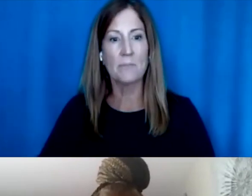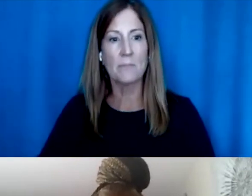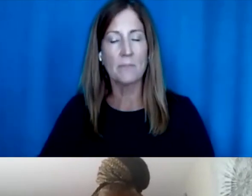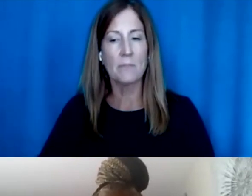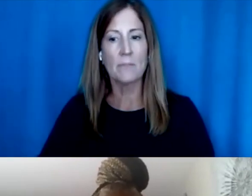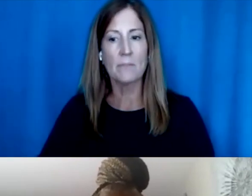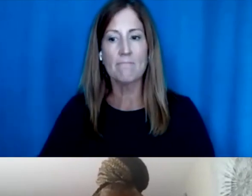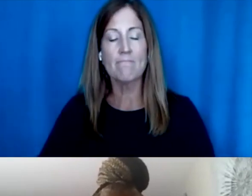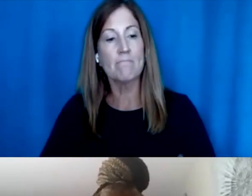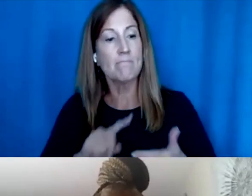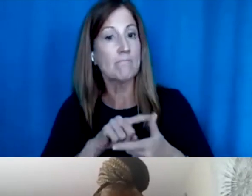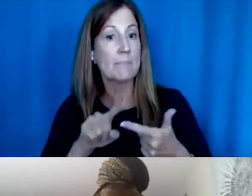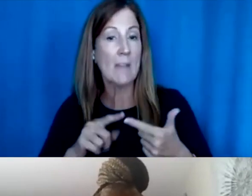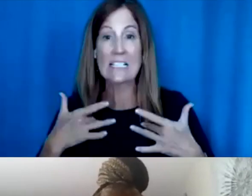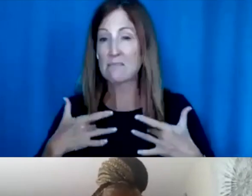depression,